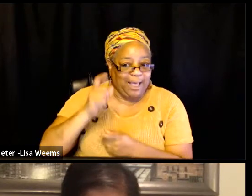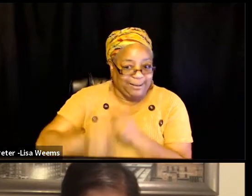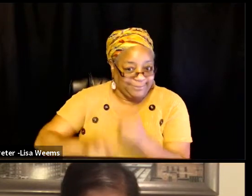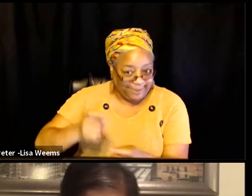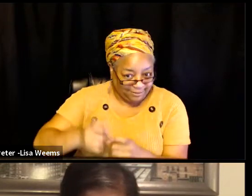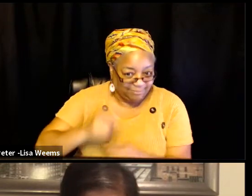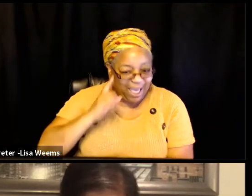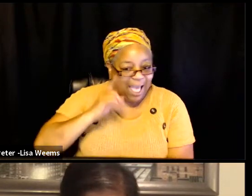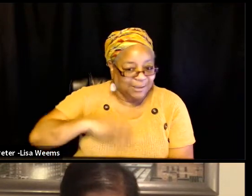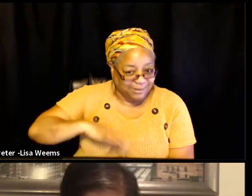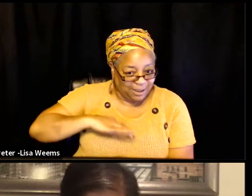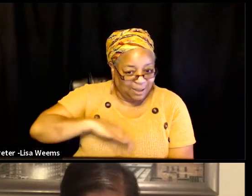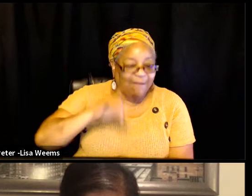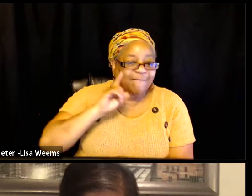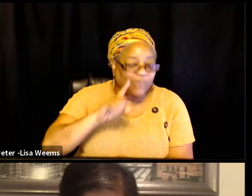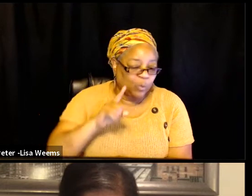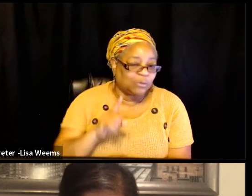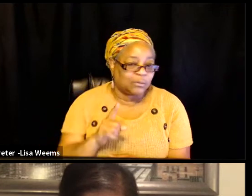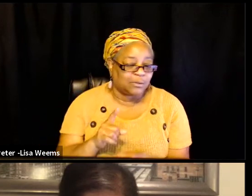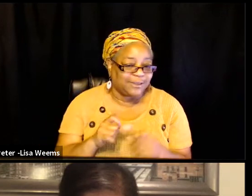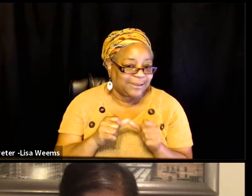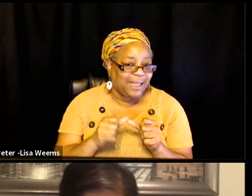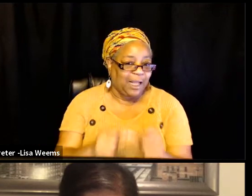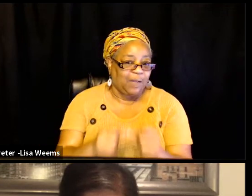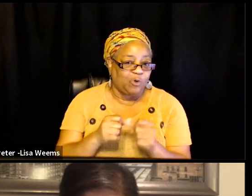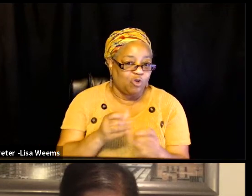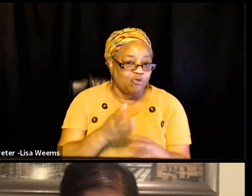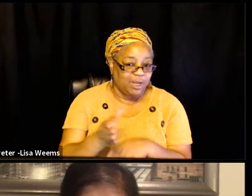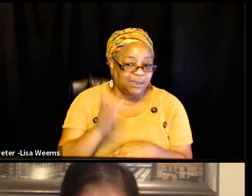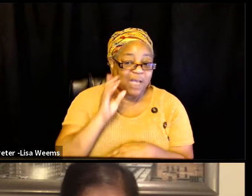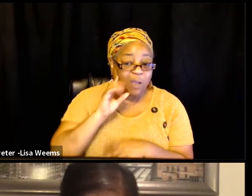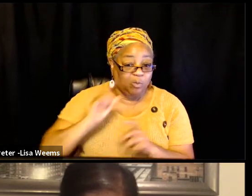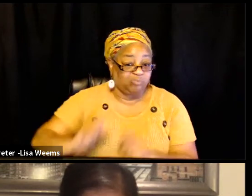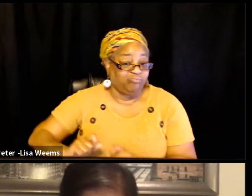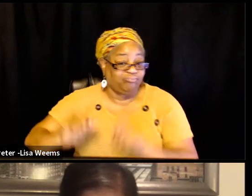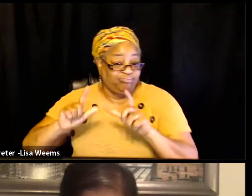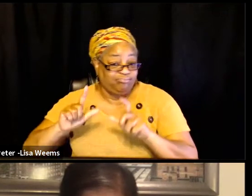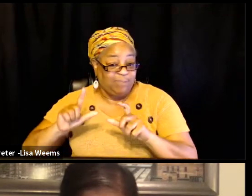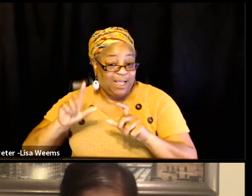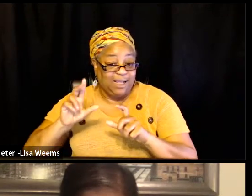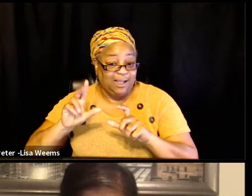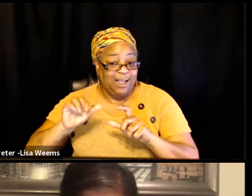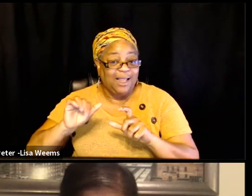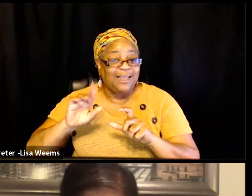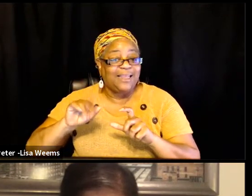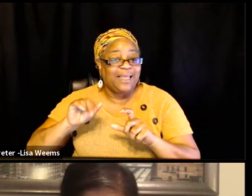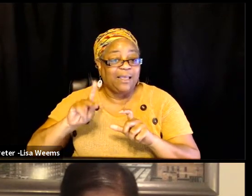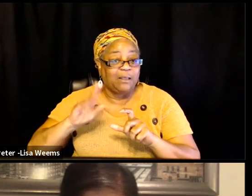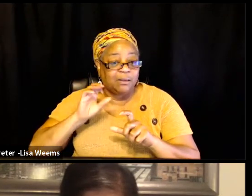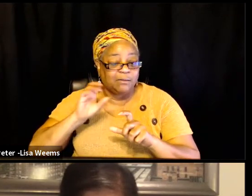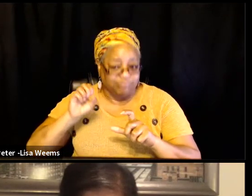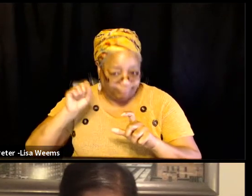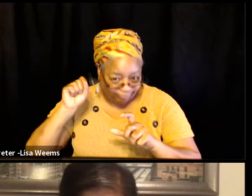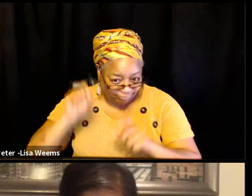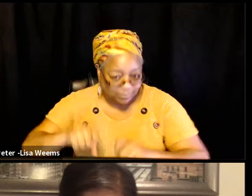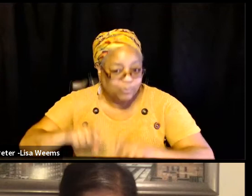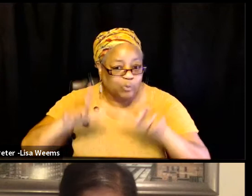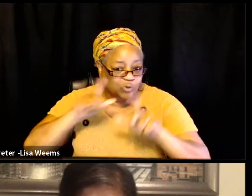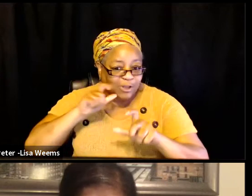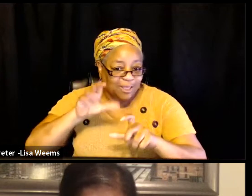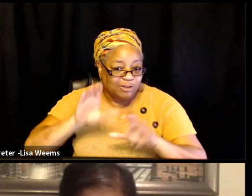I'm going to share a link for that in the chat now so you can check out more details and register, find out a little bit more about the